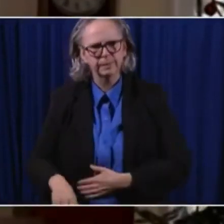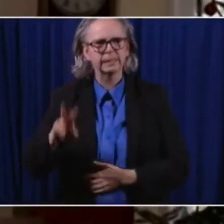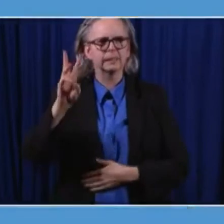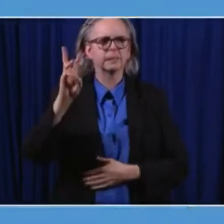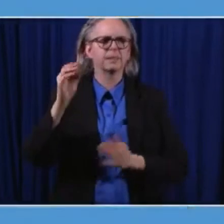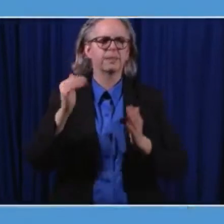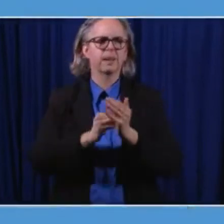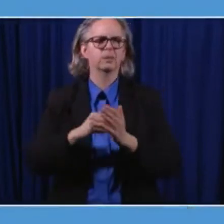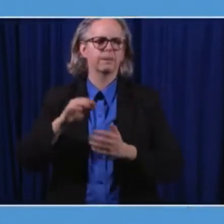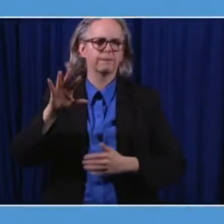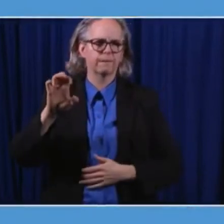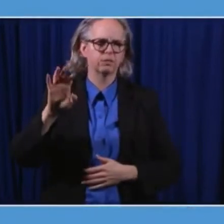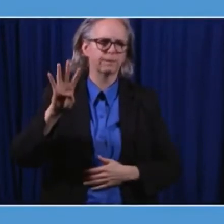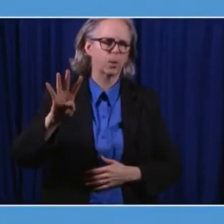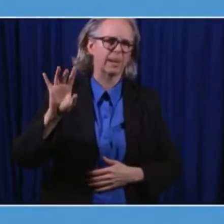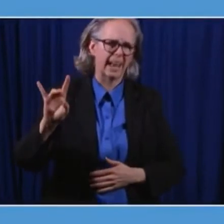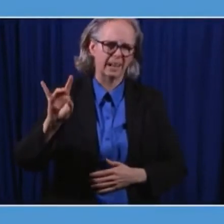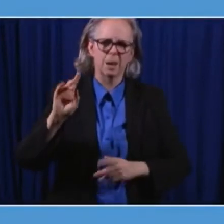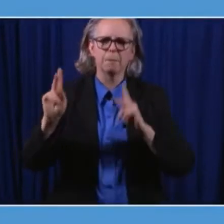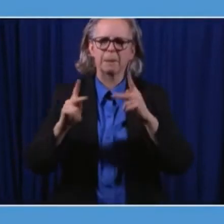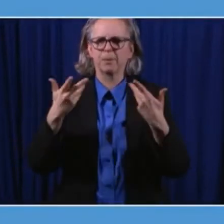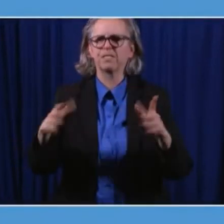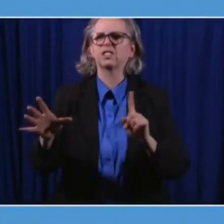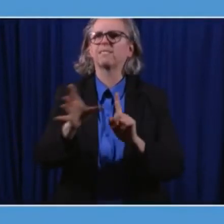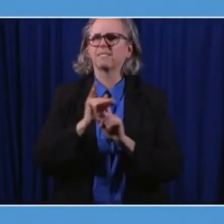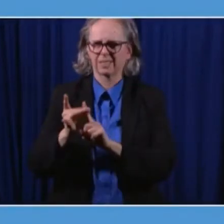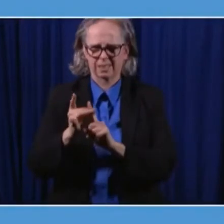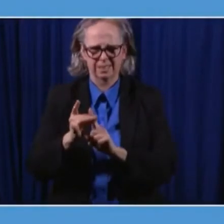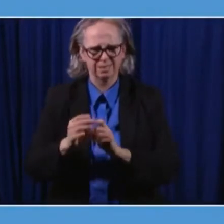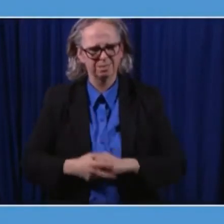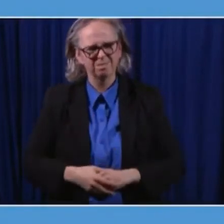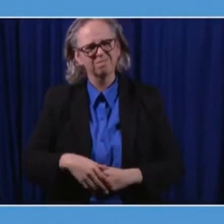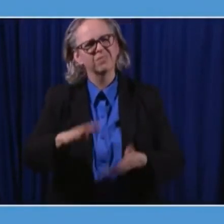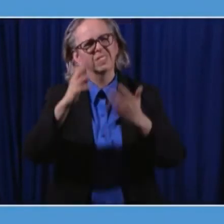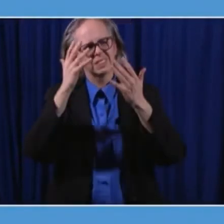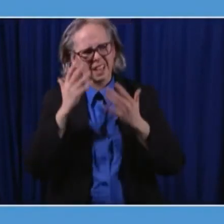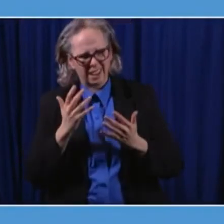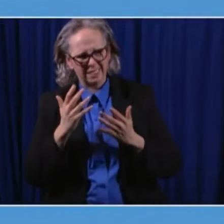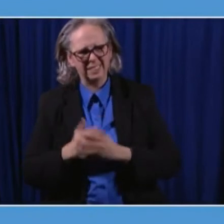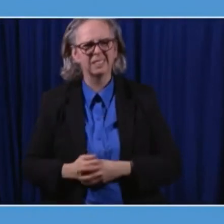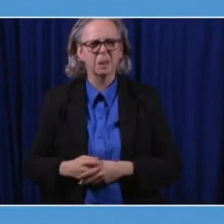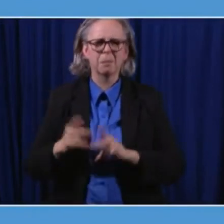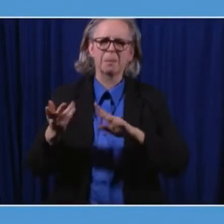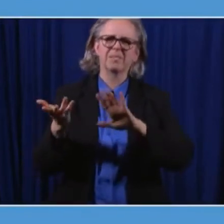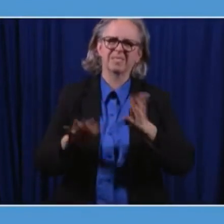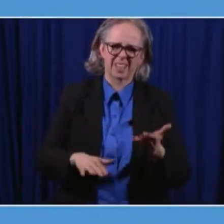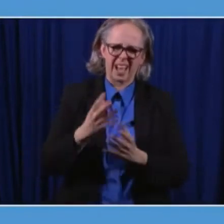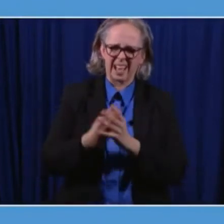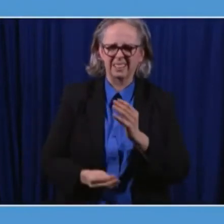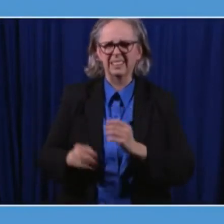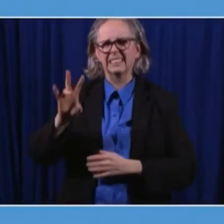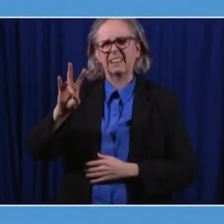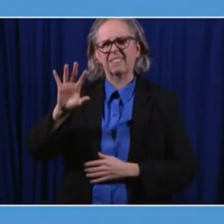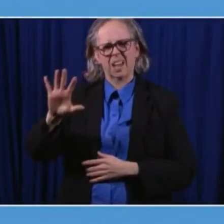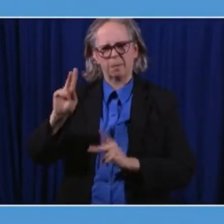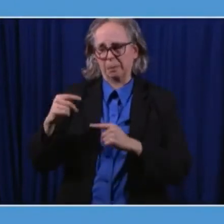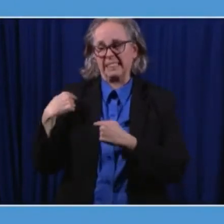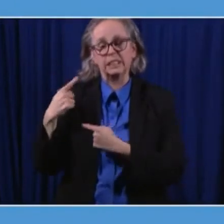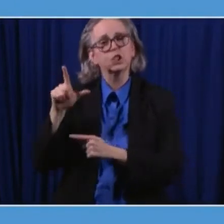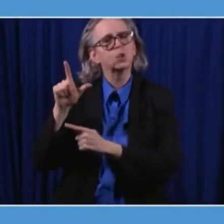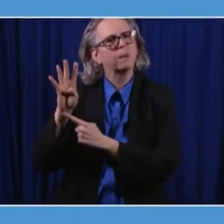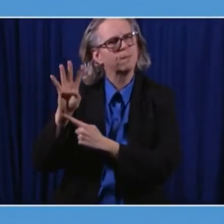6,548 new cases. Sadly, we had 75 deaths reported in the last 24 hours.